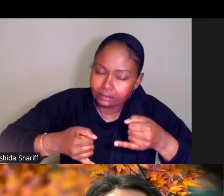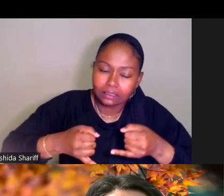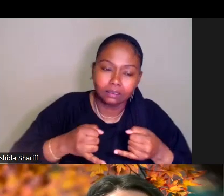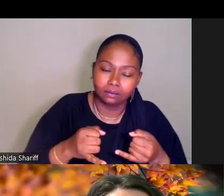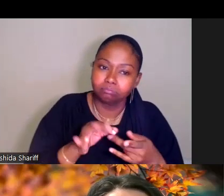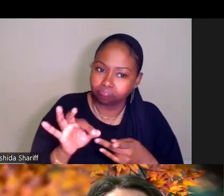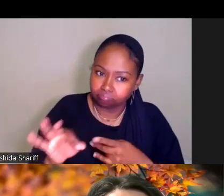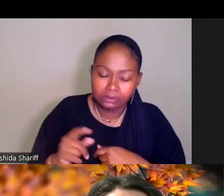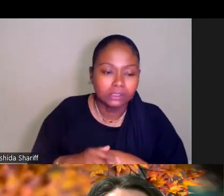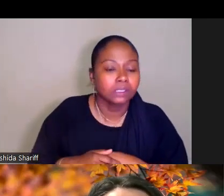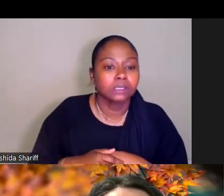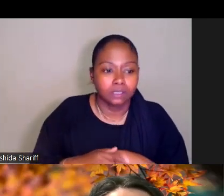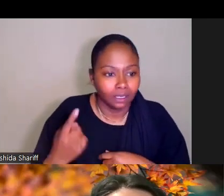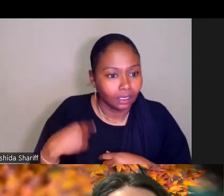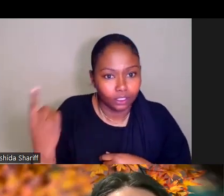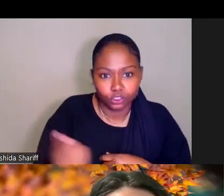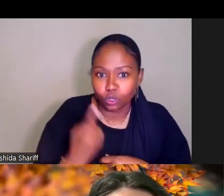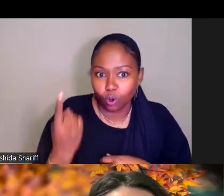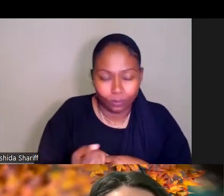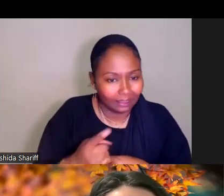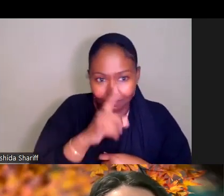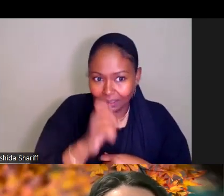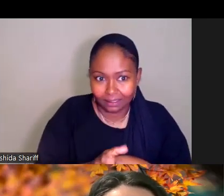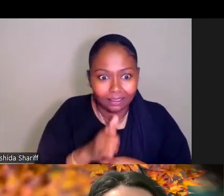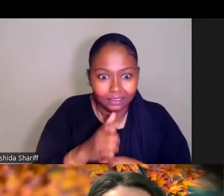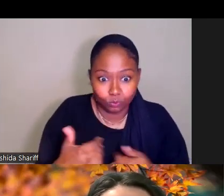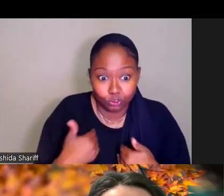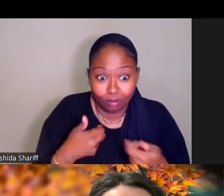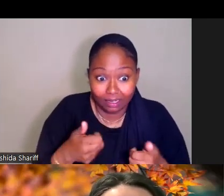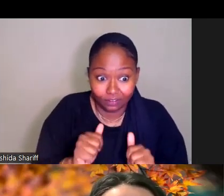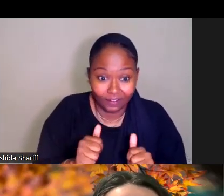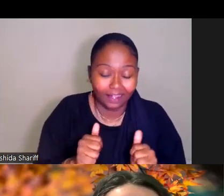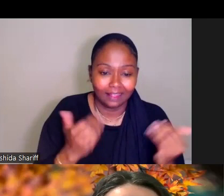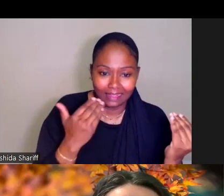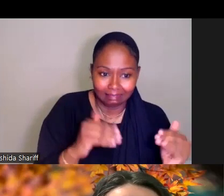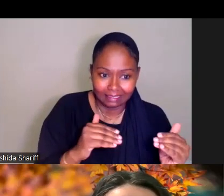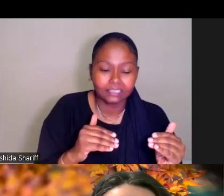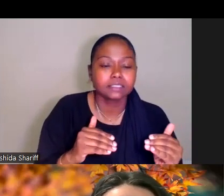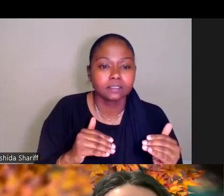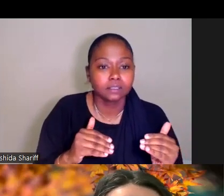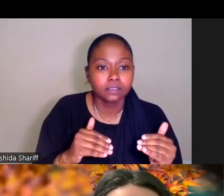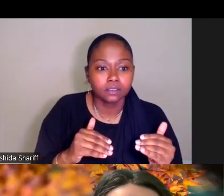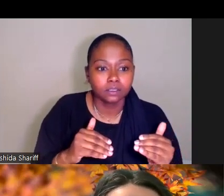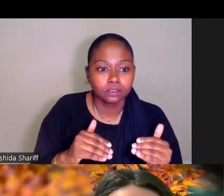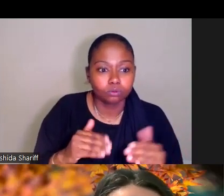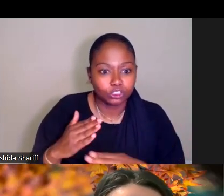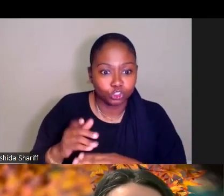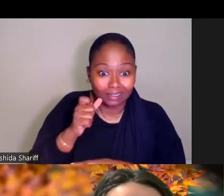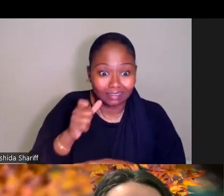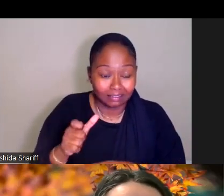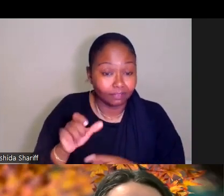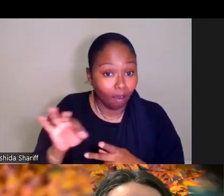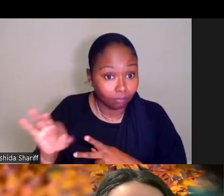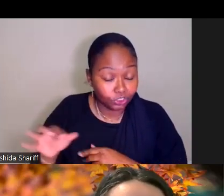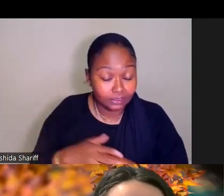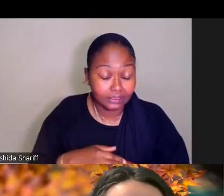due diligence is performed to identify less restrictive alternatives. So in my role, which is primarily a research role,